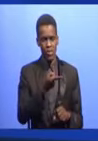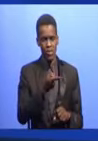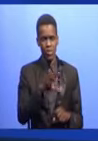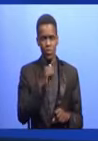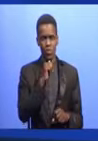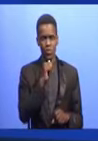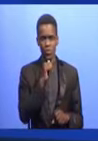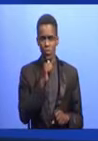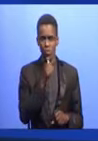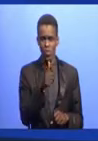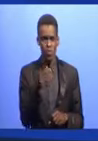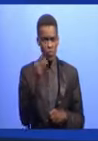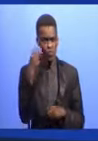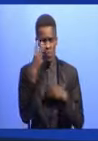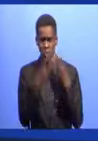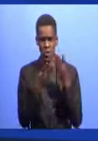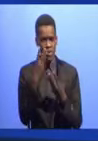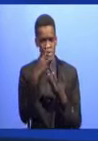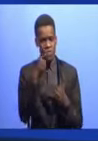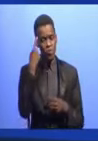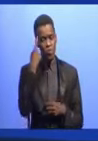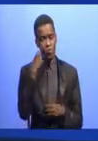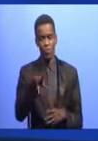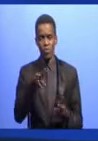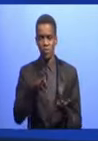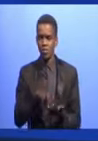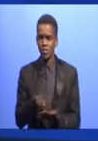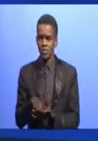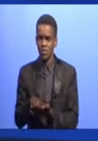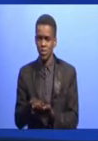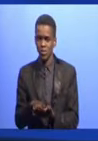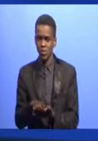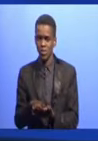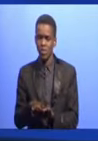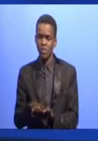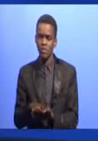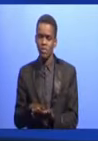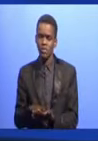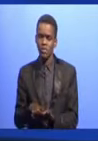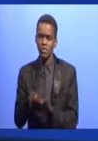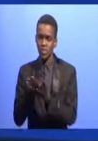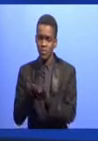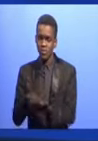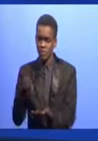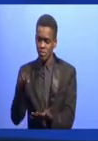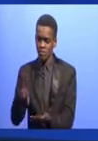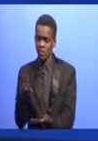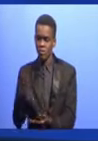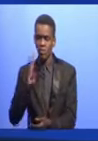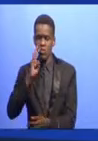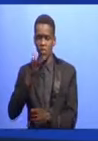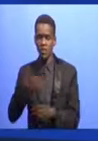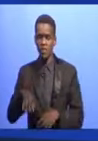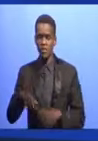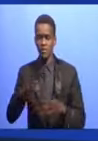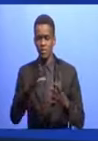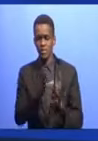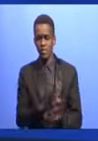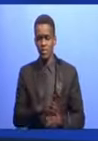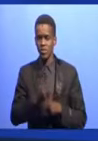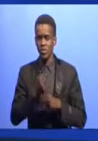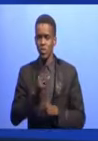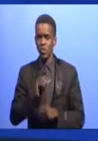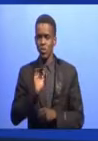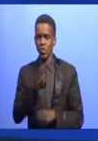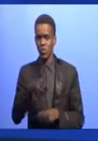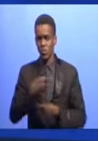ena e leng gore it's a logistics company you need that goods a go ya disa don't worry about mo when a producer mo kuri I think fragmentation ke